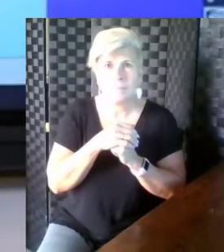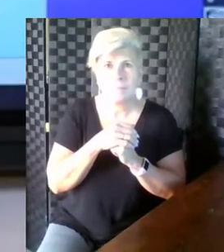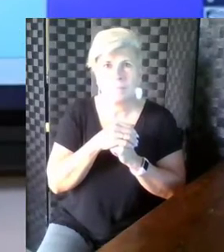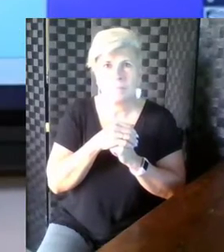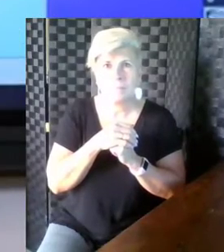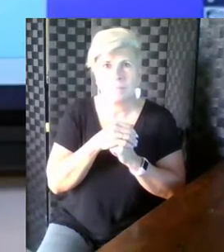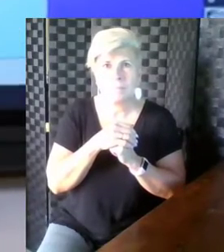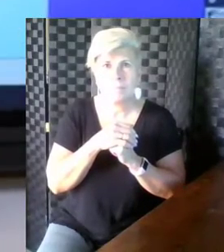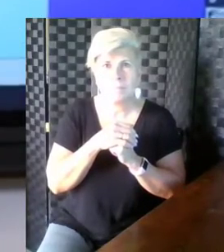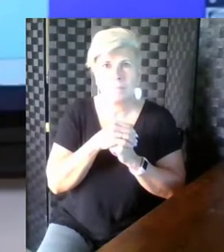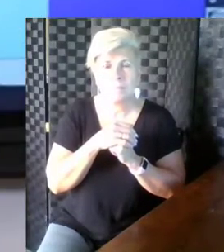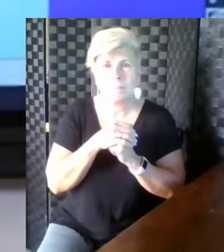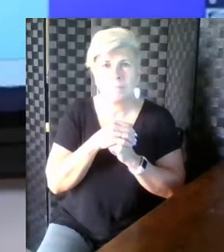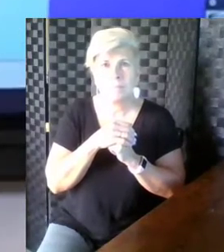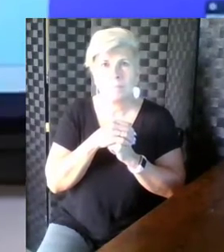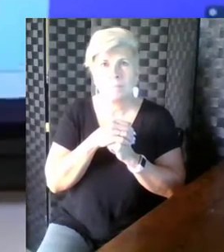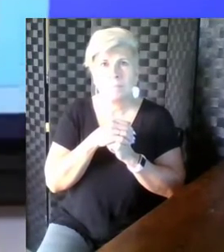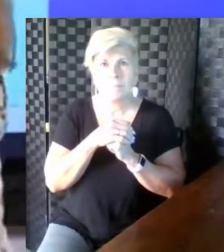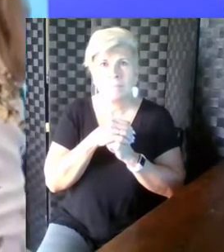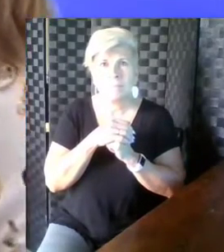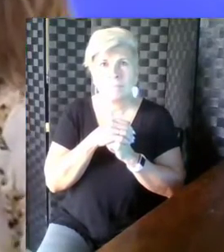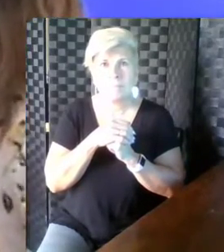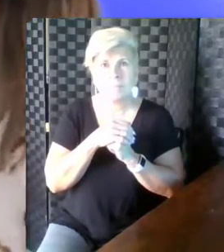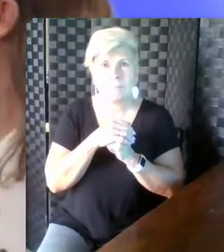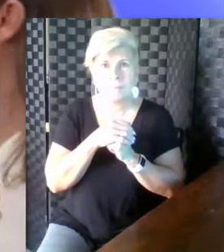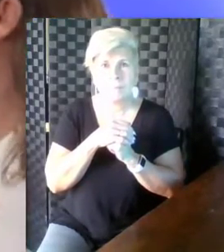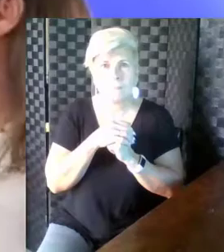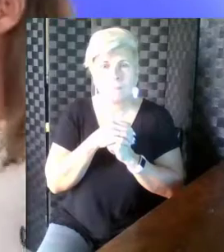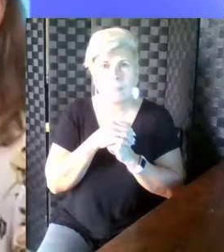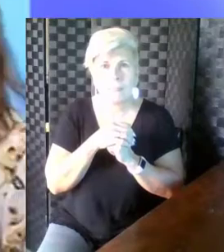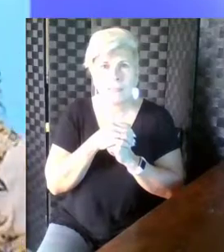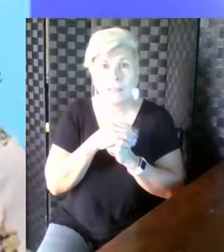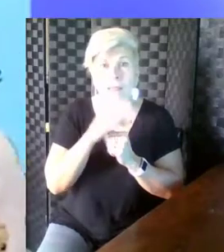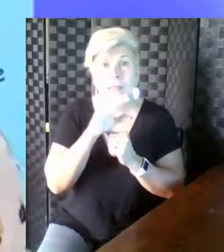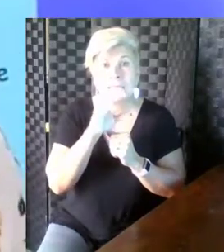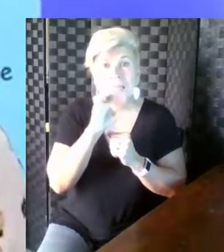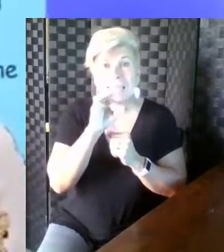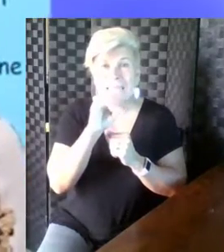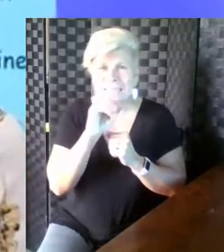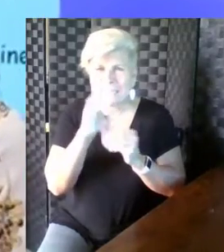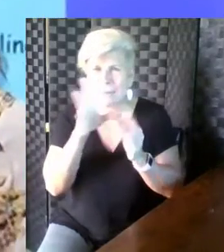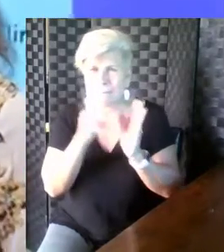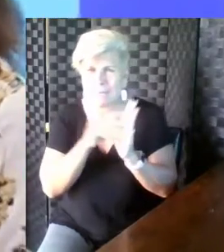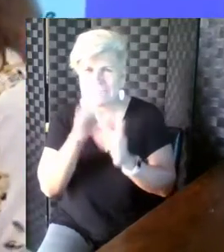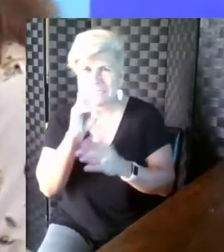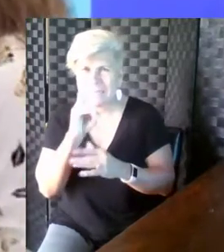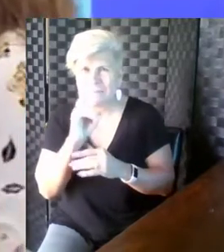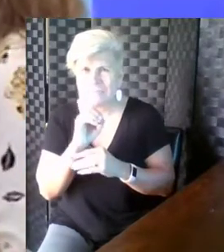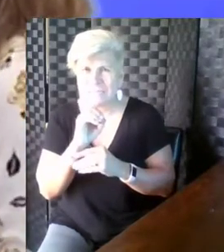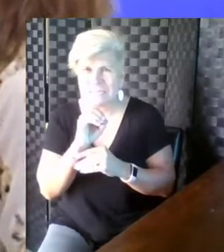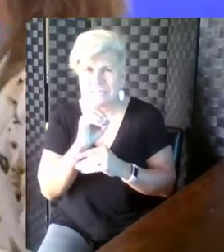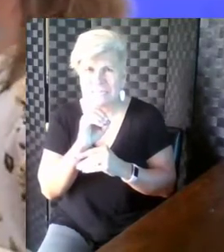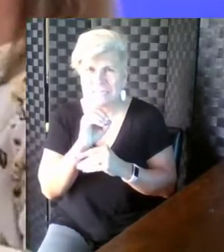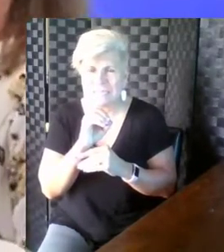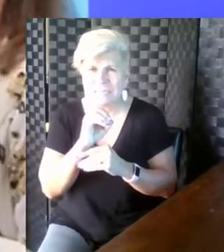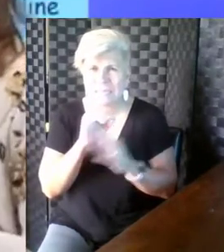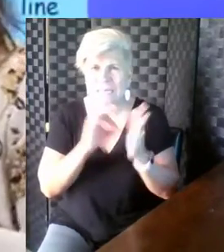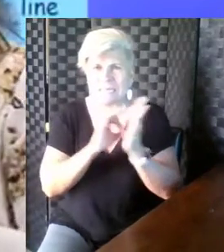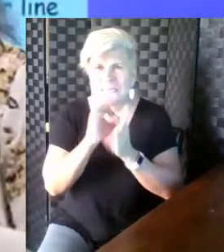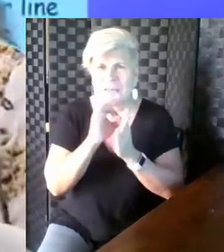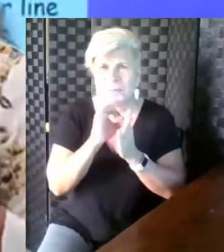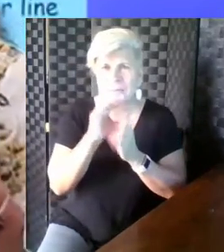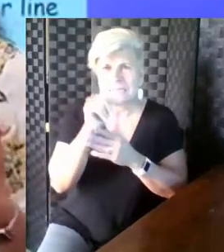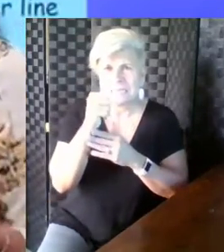I'm going to have to come up here. I'm running out of space. Okay, what if I have 80 plus 70? Well, let's count by tens